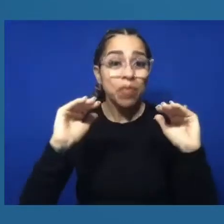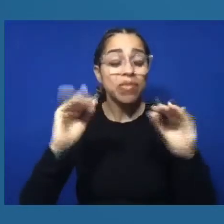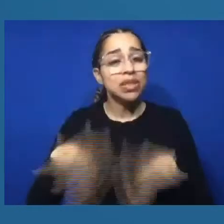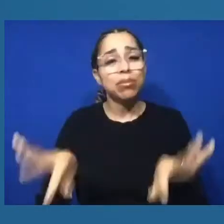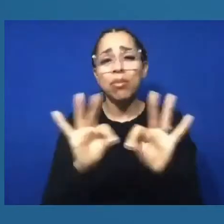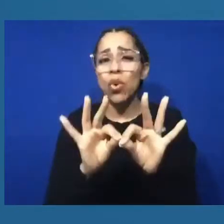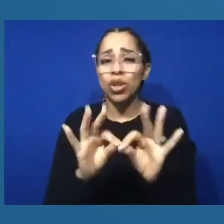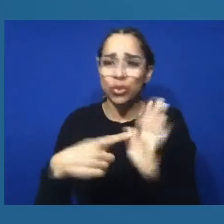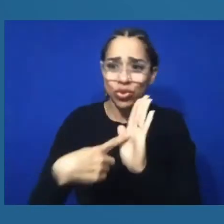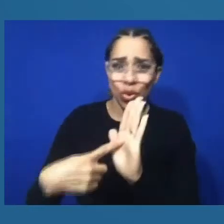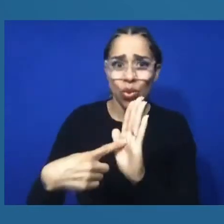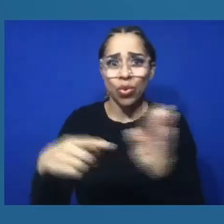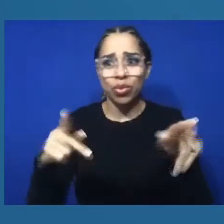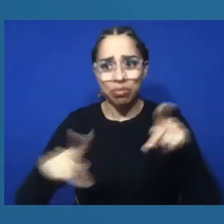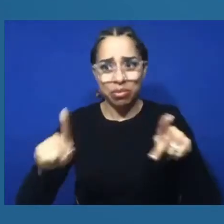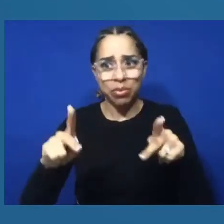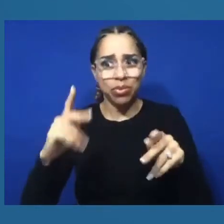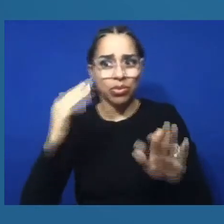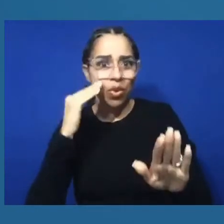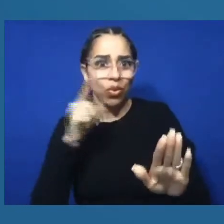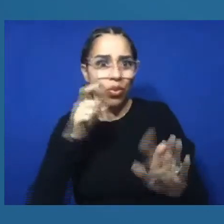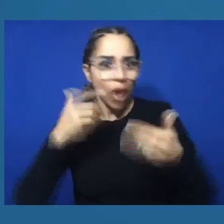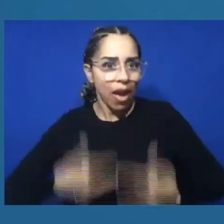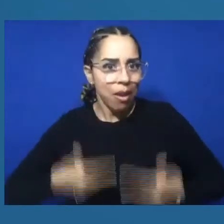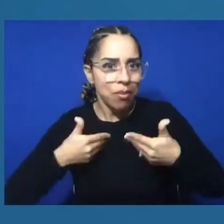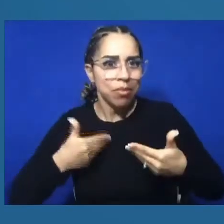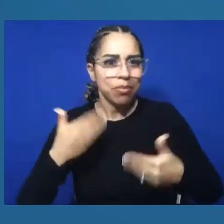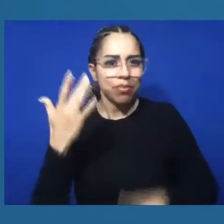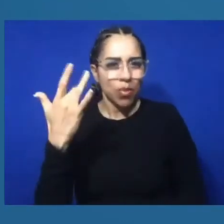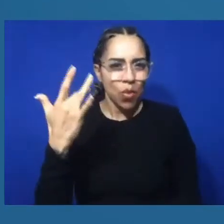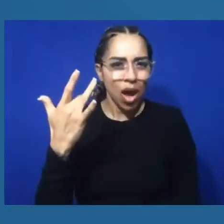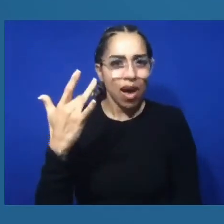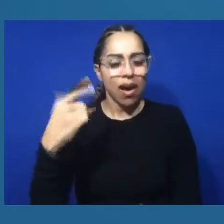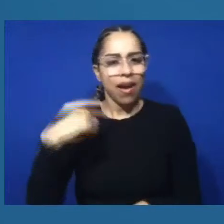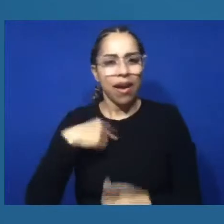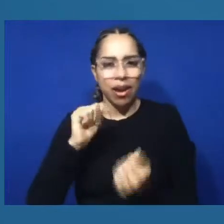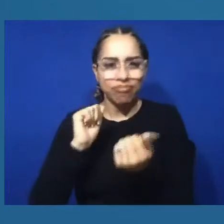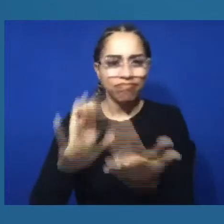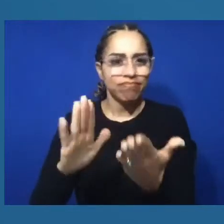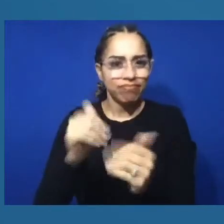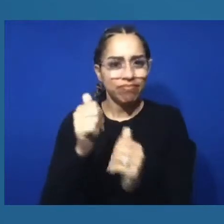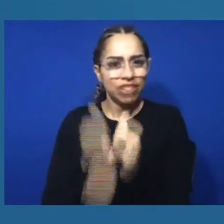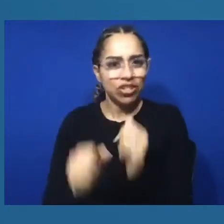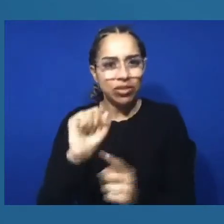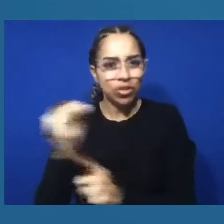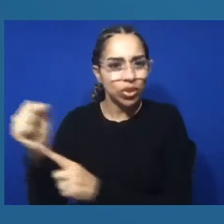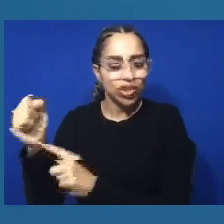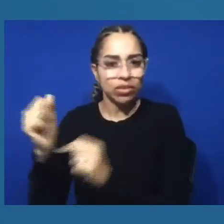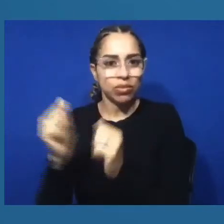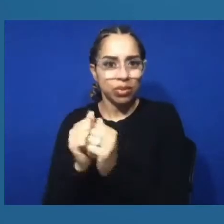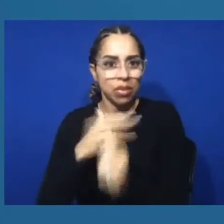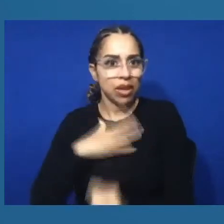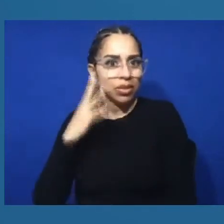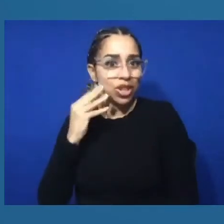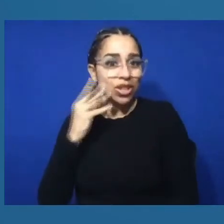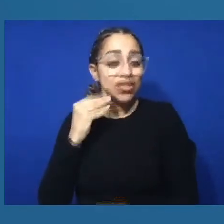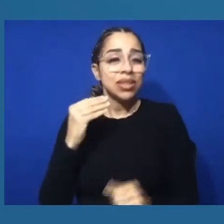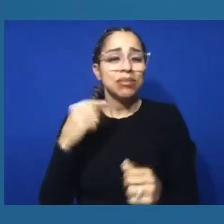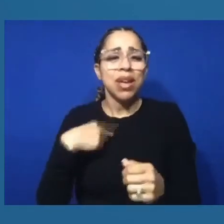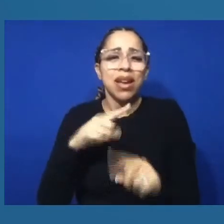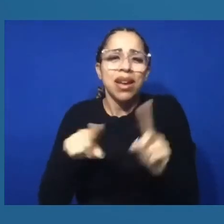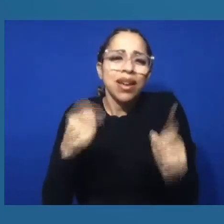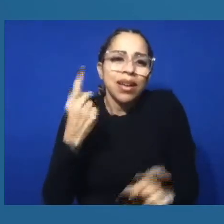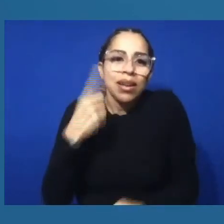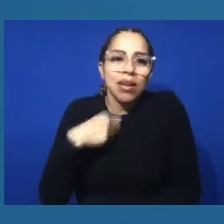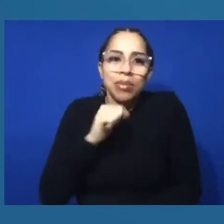who I am and why I do what I do. So the more that message gets out, but I'm not going to worry about polls. I'm going to worry about doing my job. That's what people put me